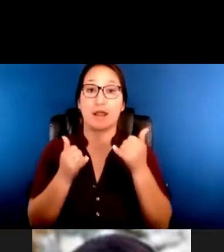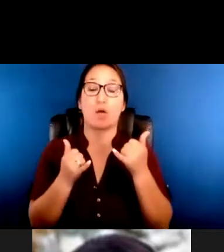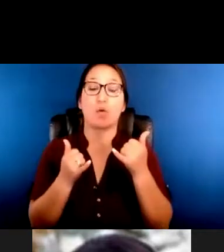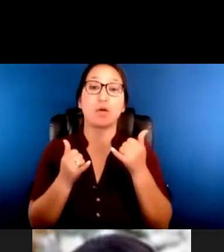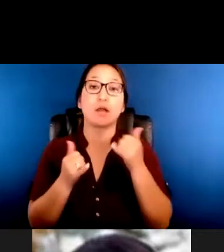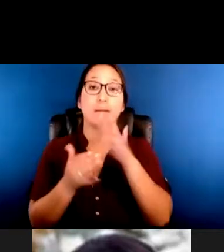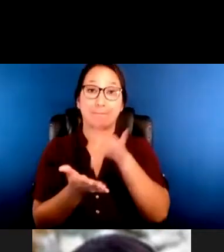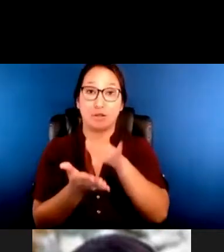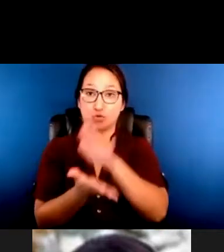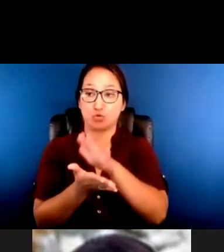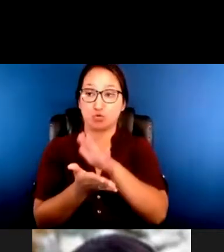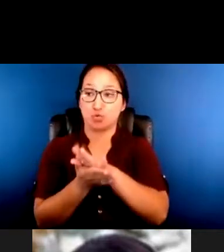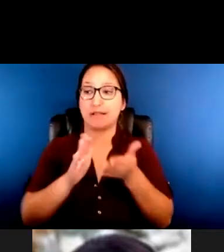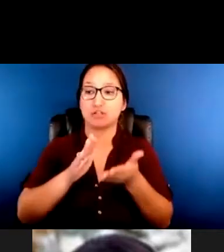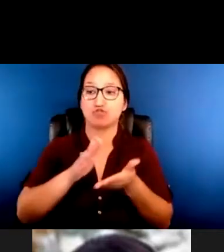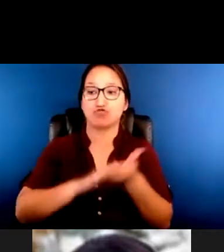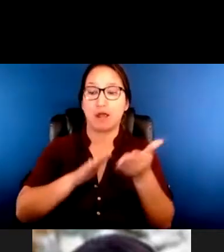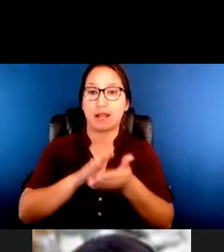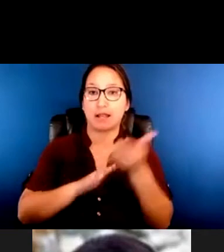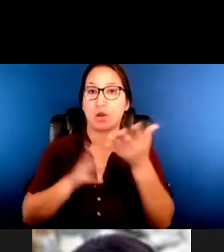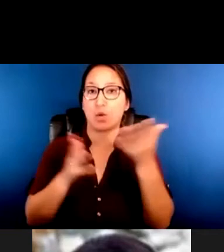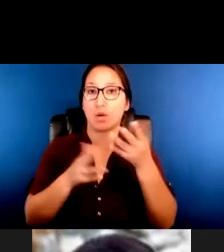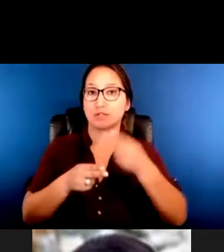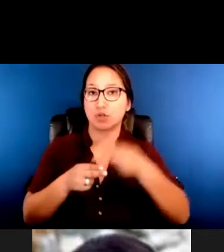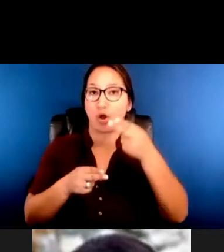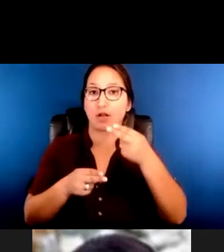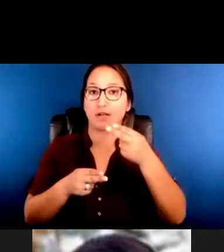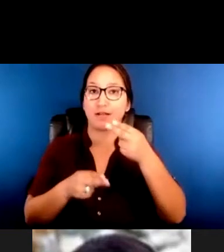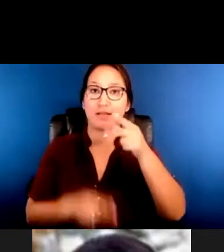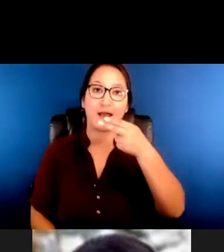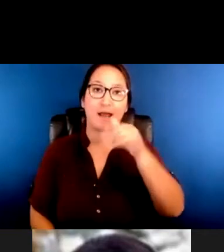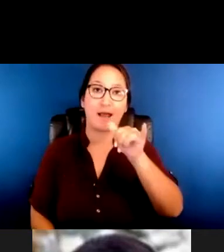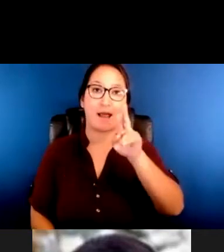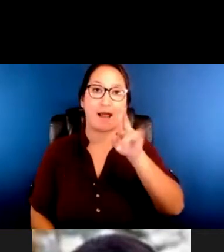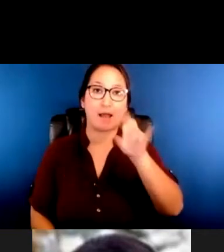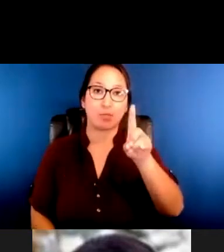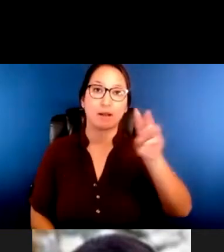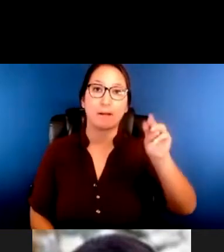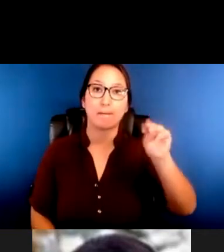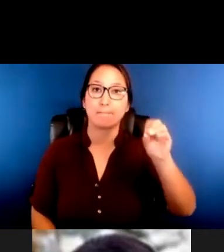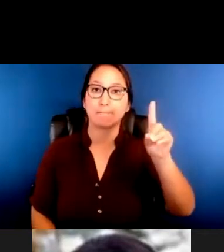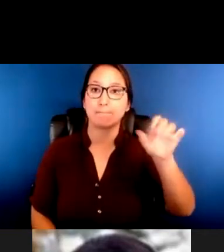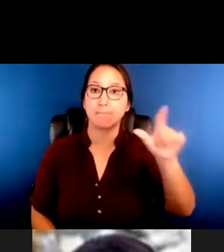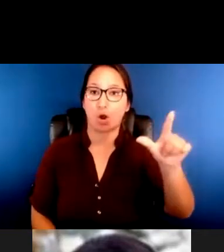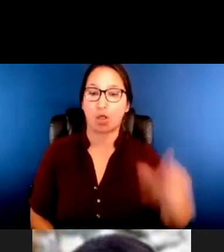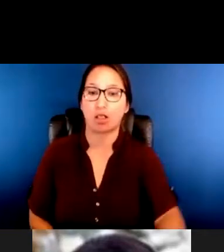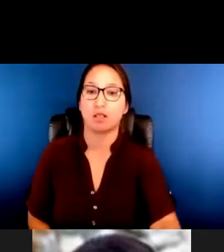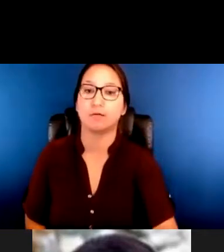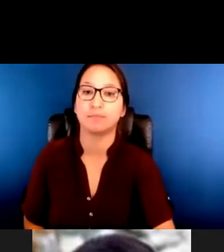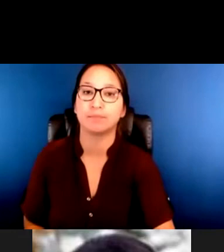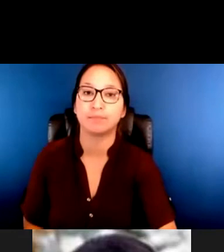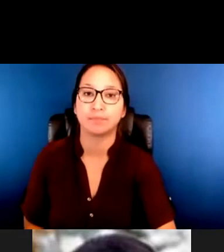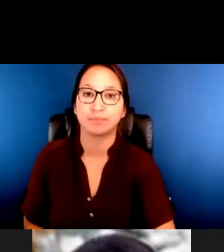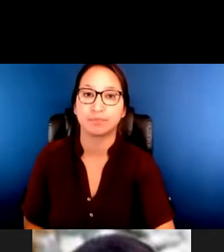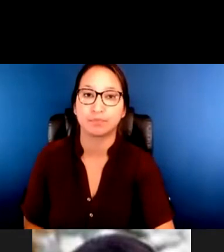is running what is being called the hybrid model. That is different than the